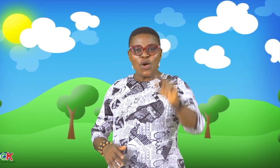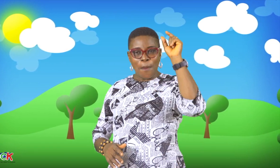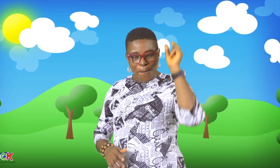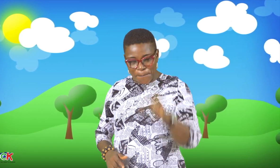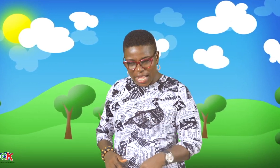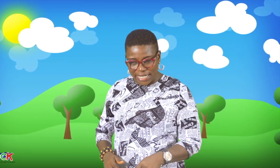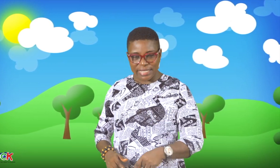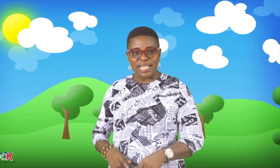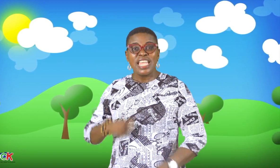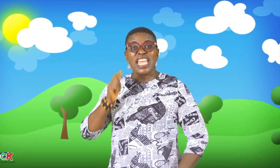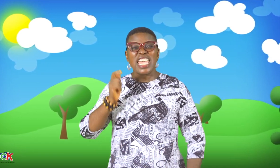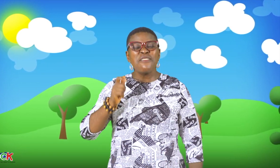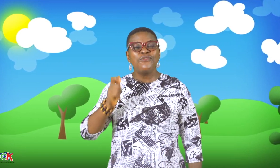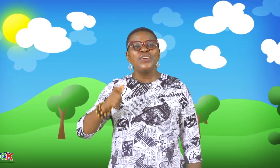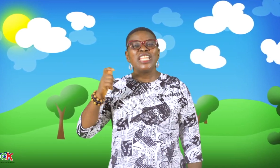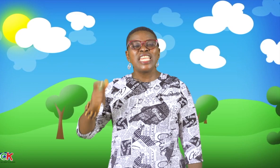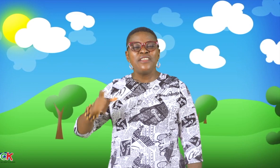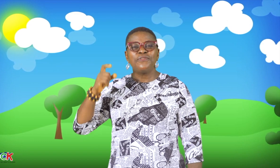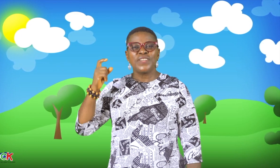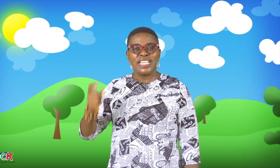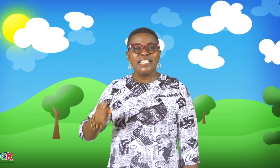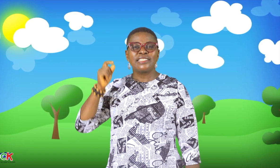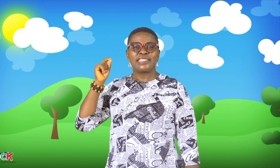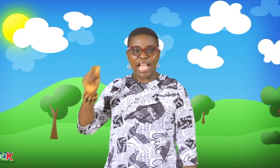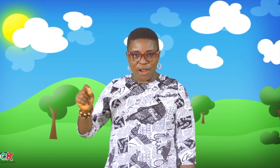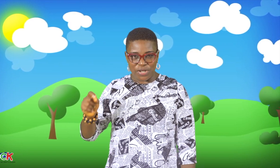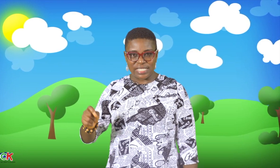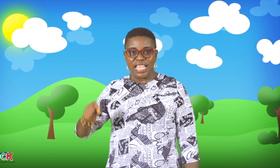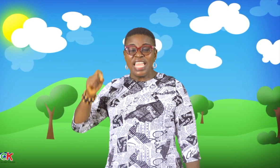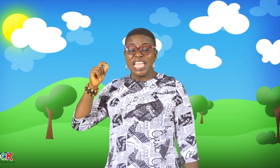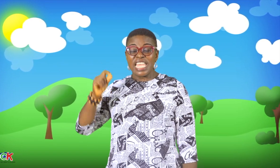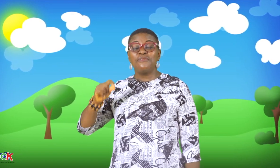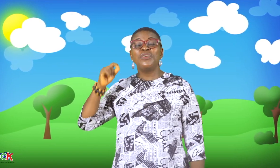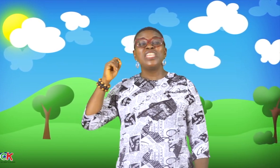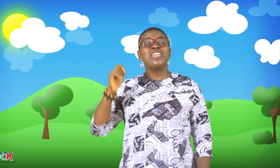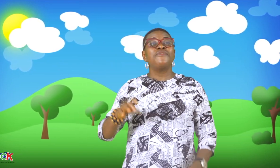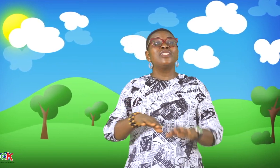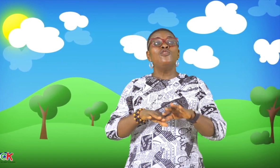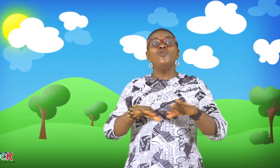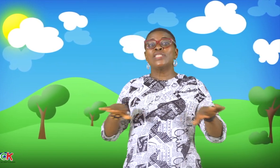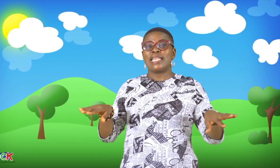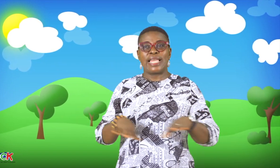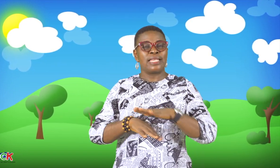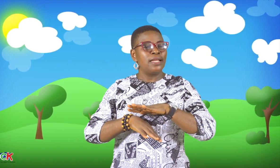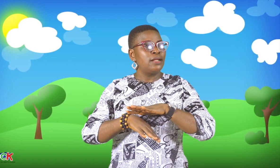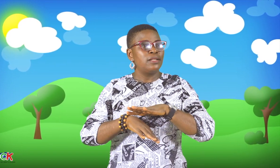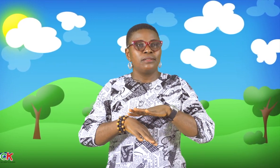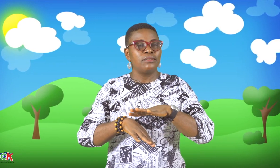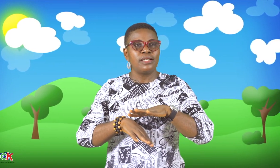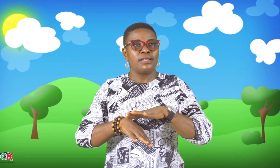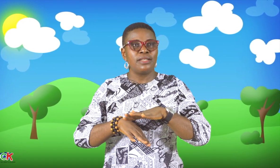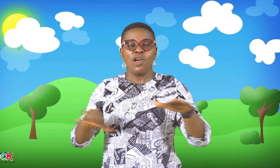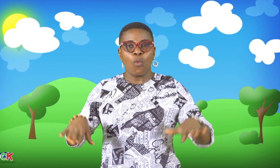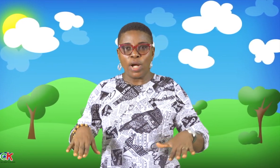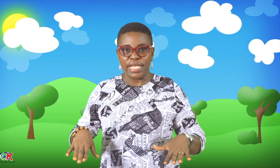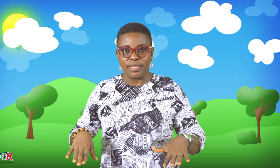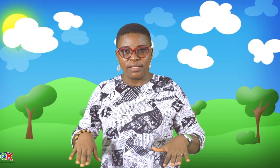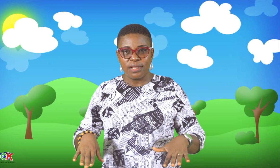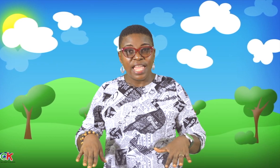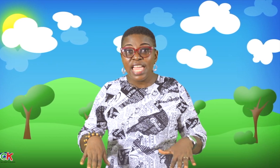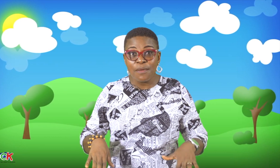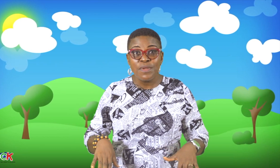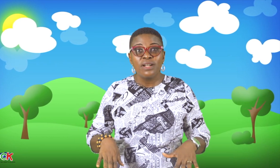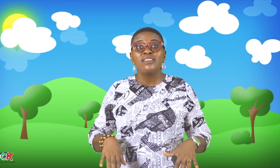to pass, even if it tarries, even if it looks like it's not